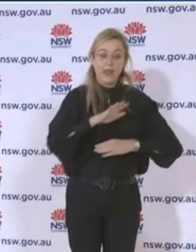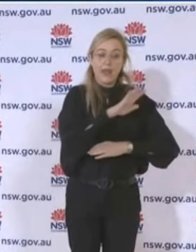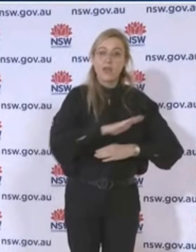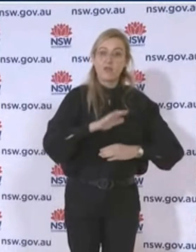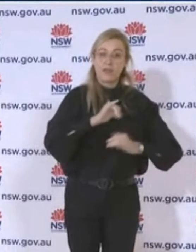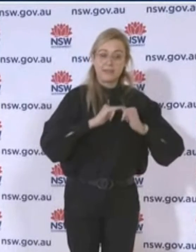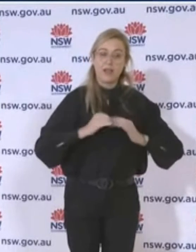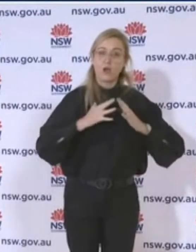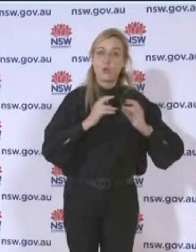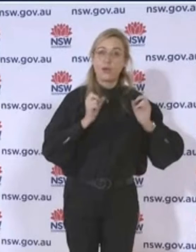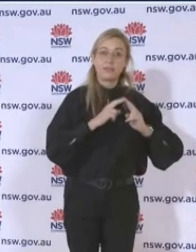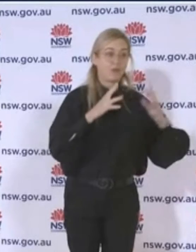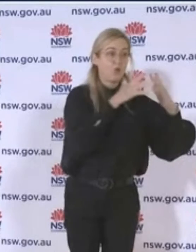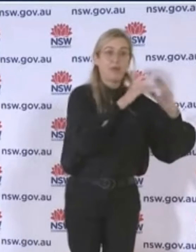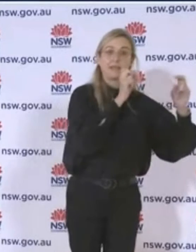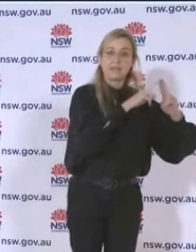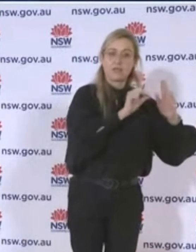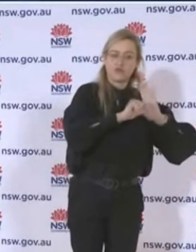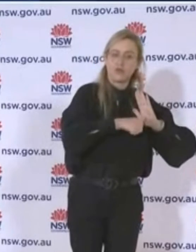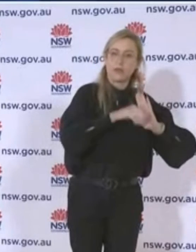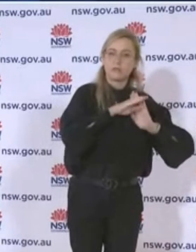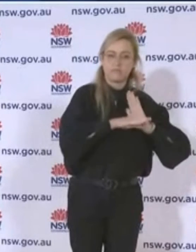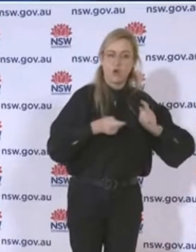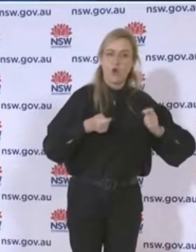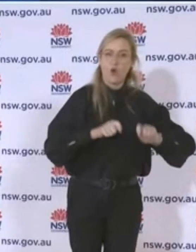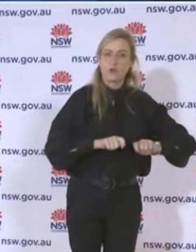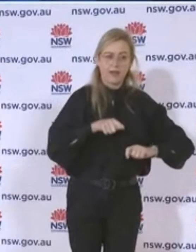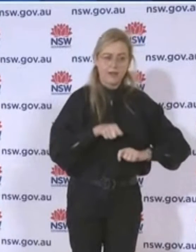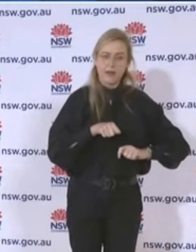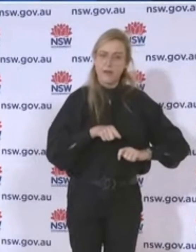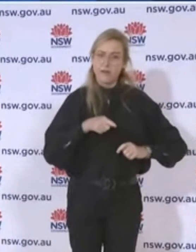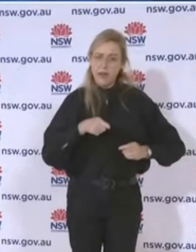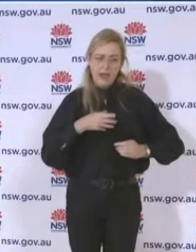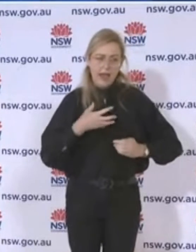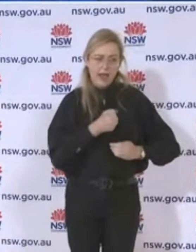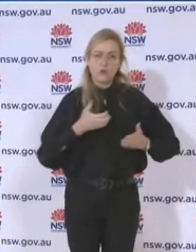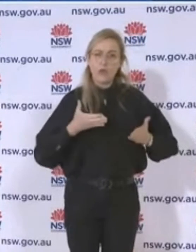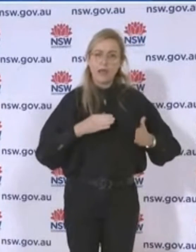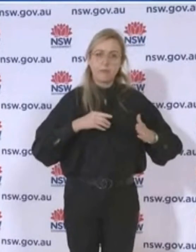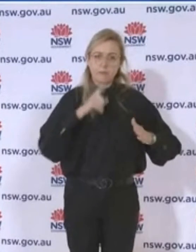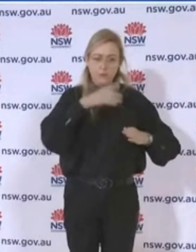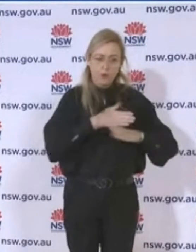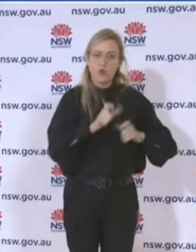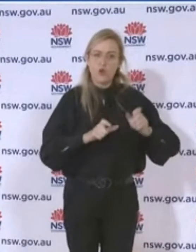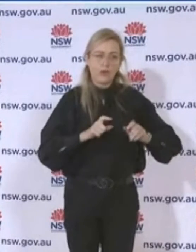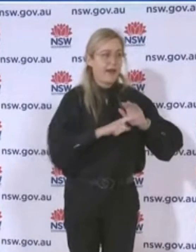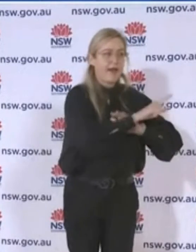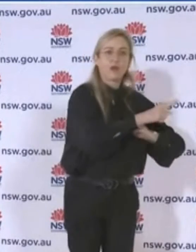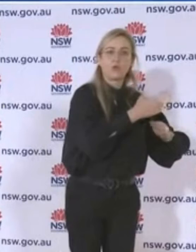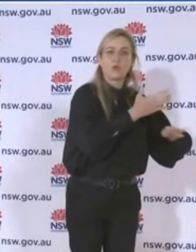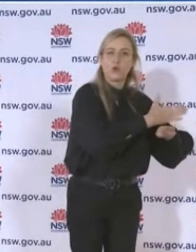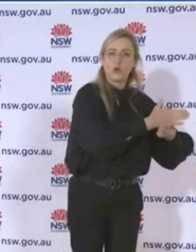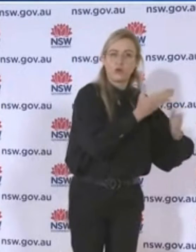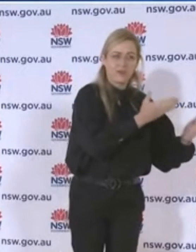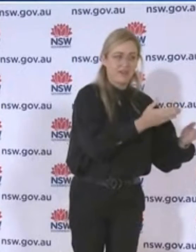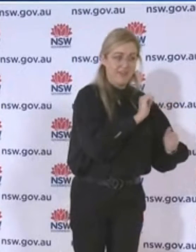know what their legal rights are. Can the government be proactive in maybe explaining that? Well, we're making it very clear. You shouldn't be welcoming anybody on your premises